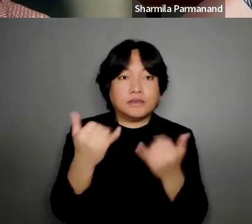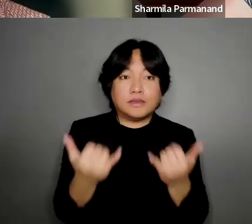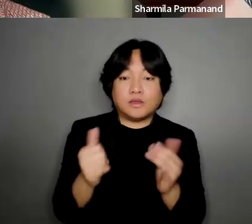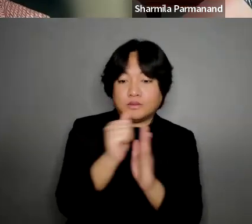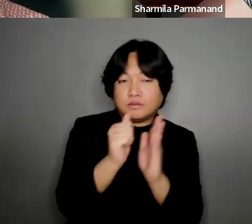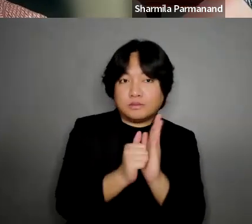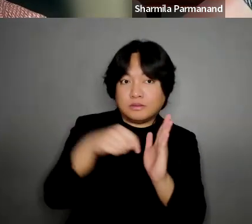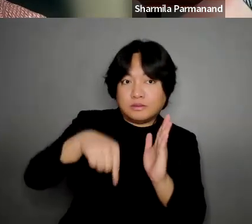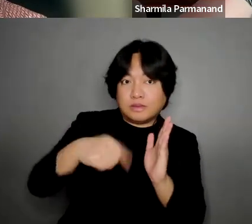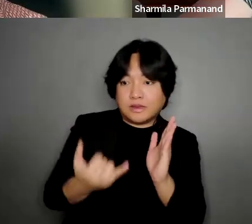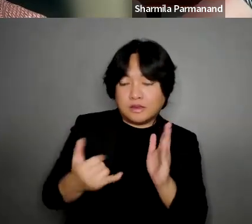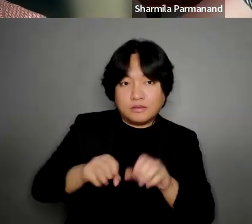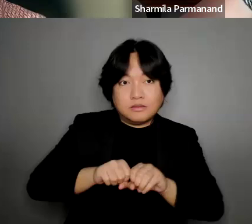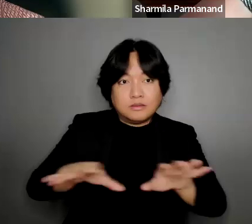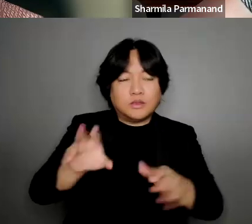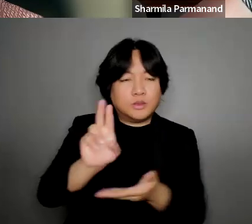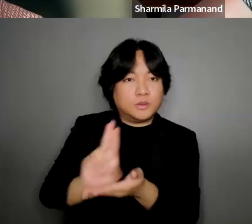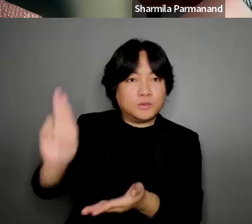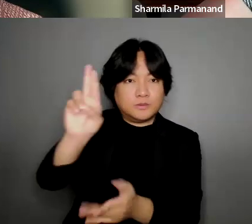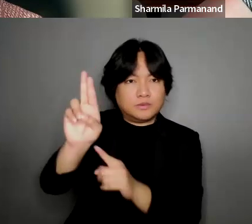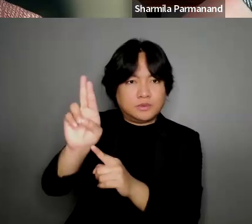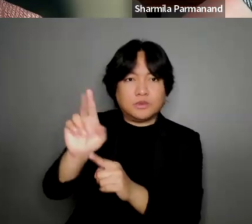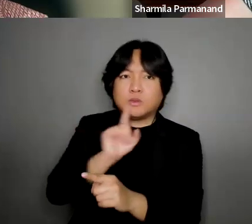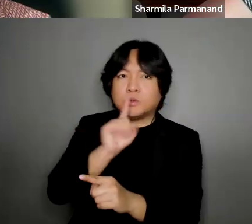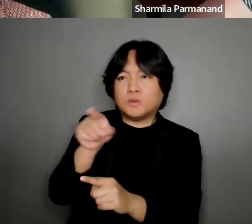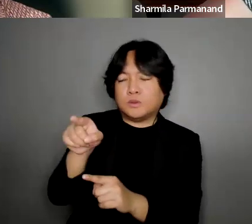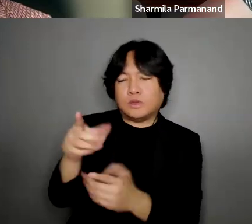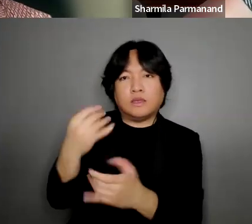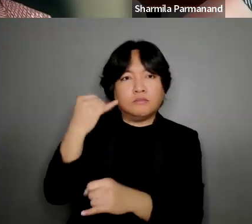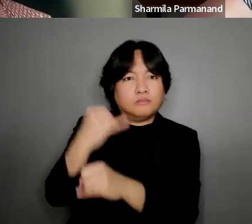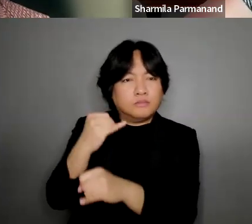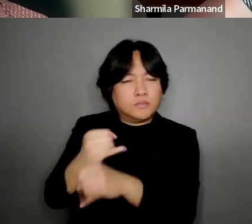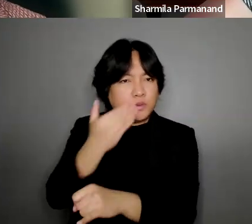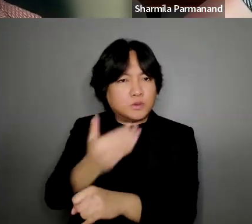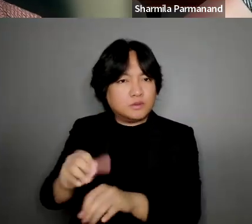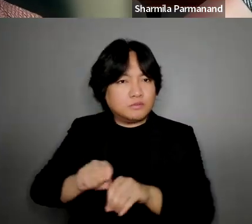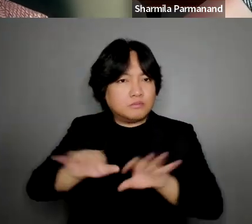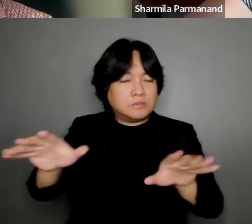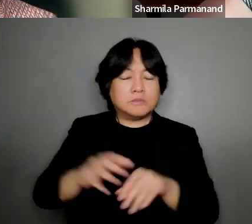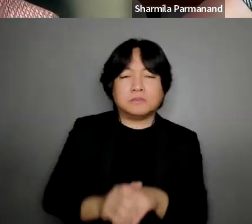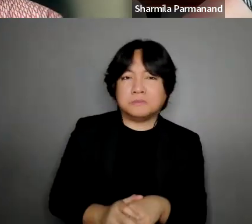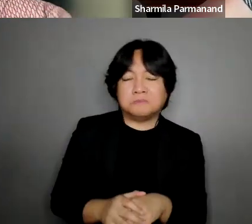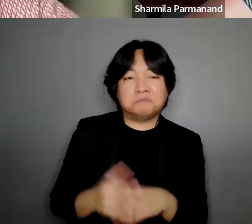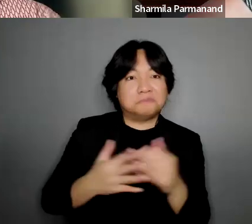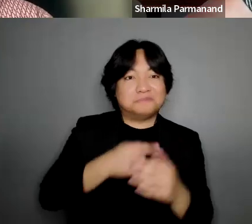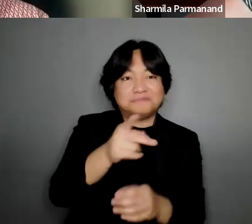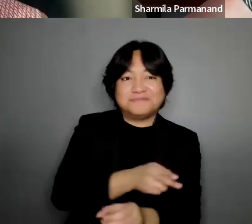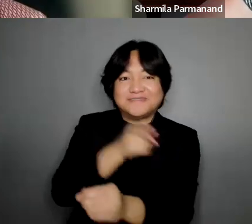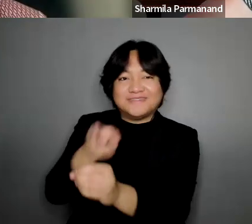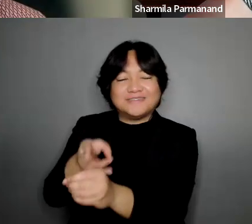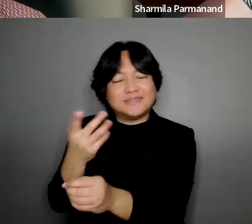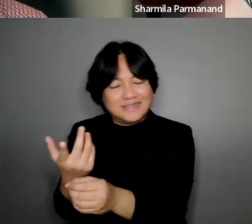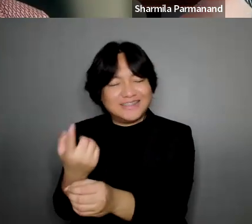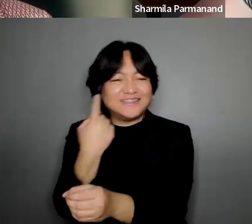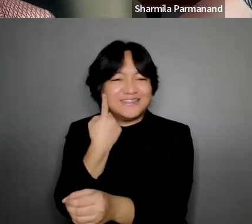academics, the university is an incredibly neoliberal institution, even if we pretend otherwise. Yung sinabi nga ni